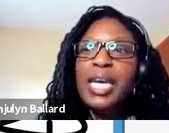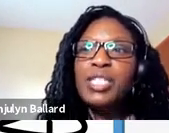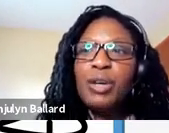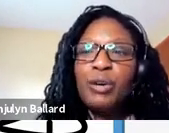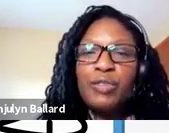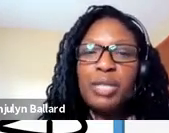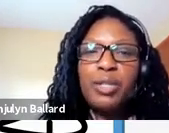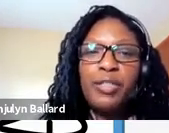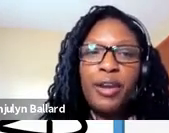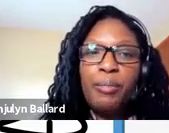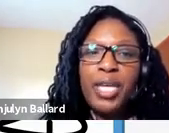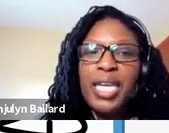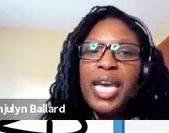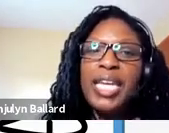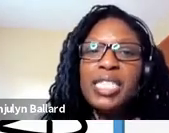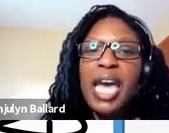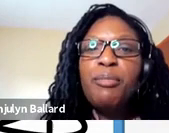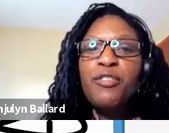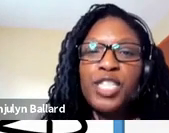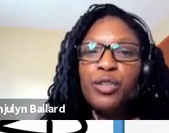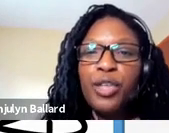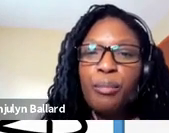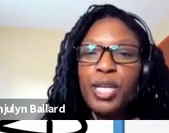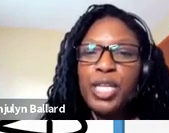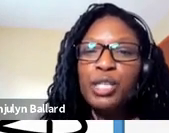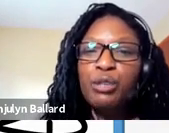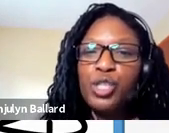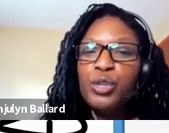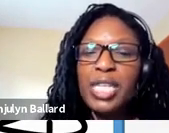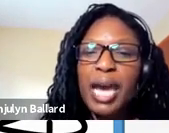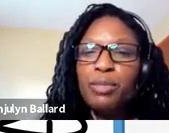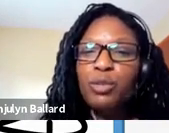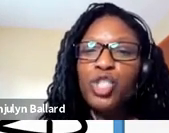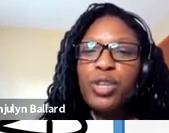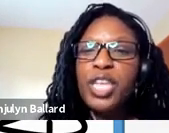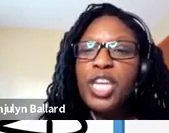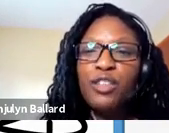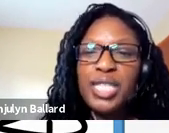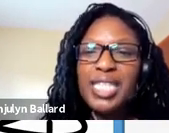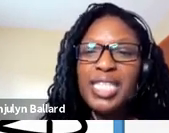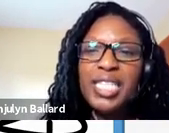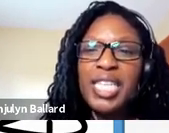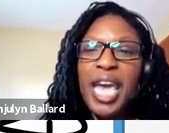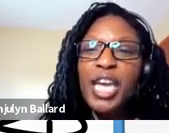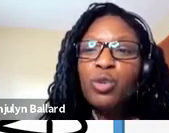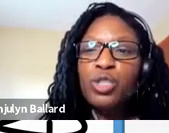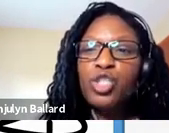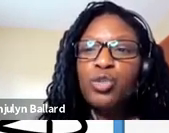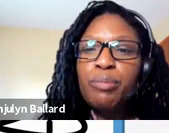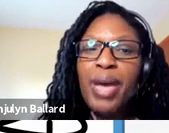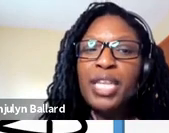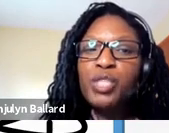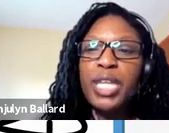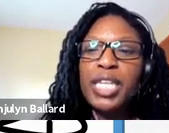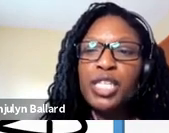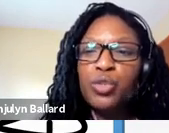Okay, so vestibular therapy is a type of physical therapy used to adapt or strengthen other senses in order to